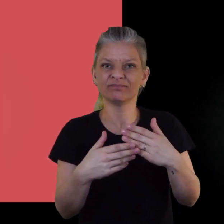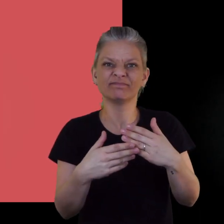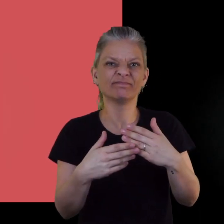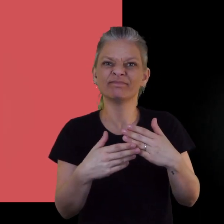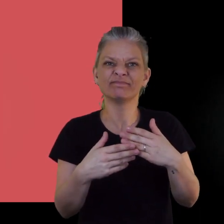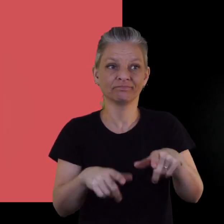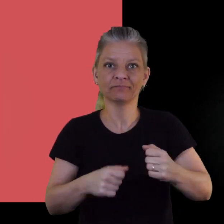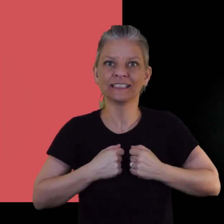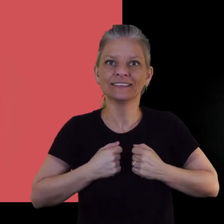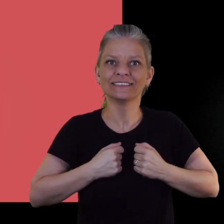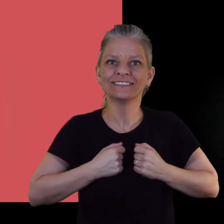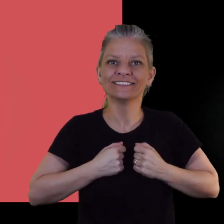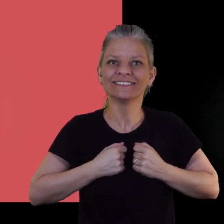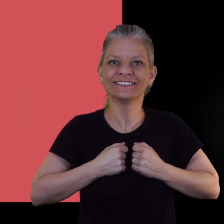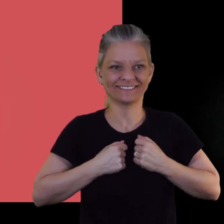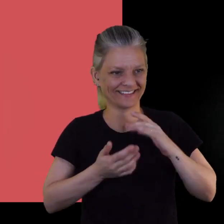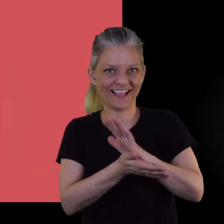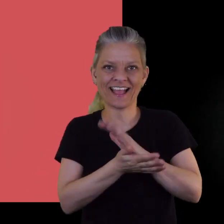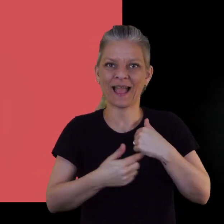it. No